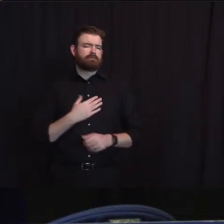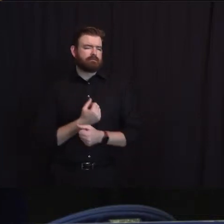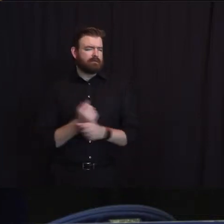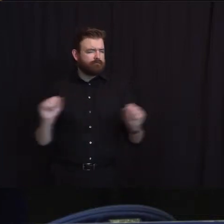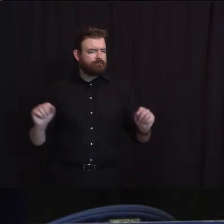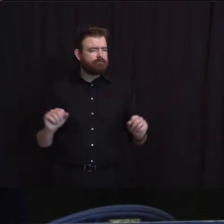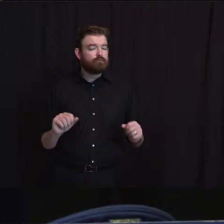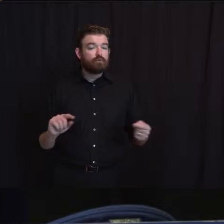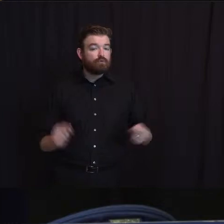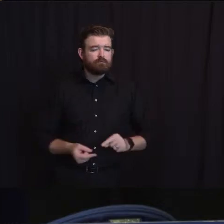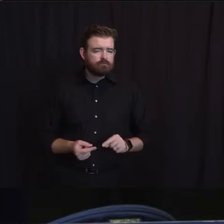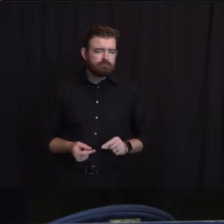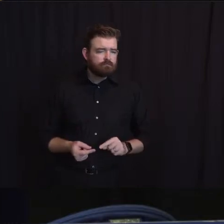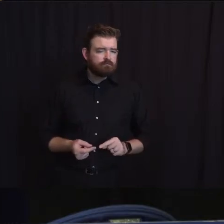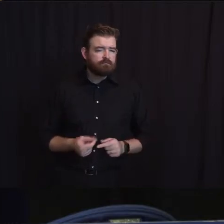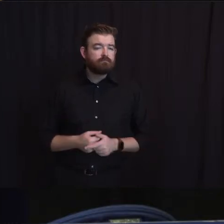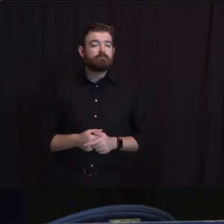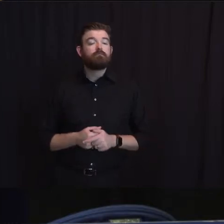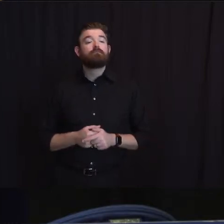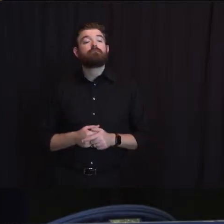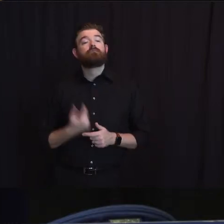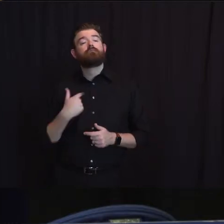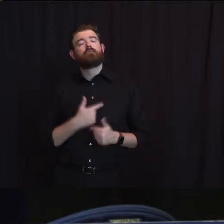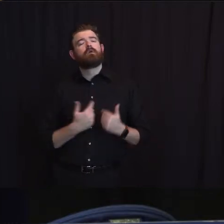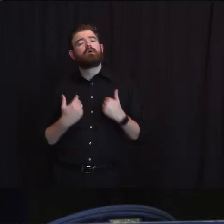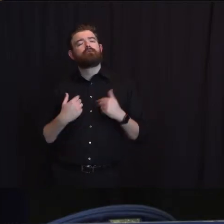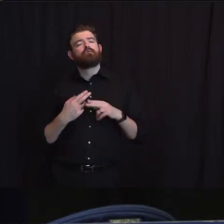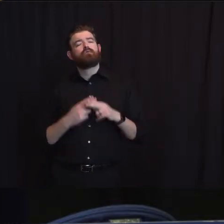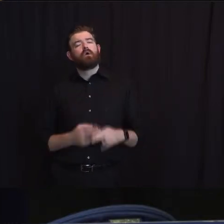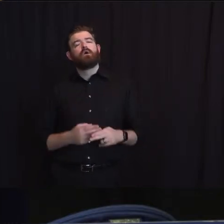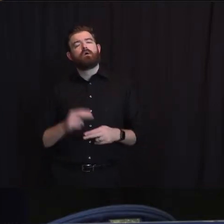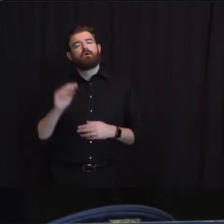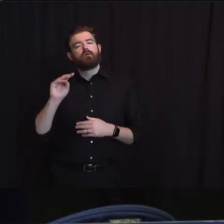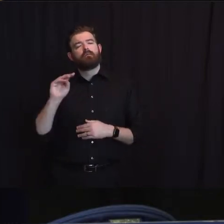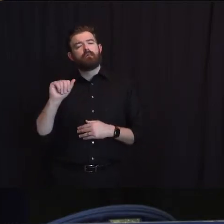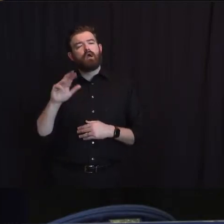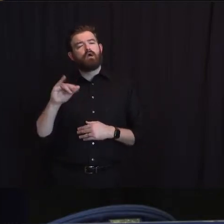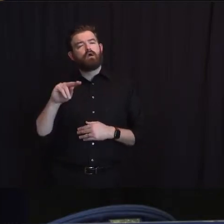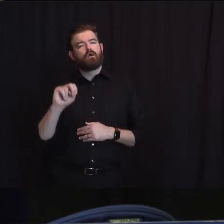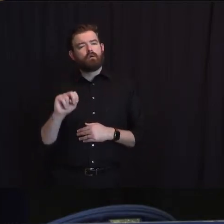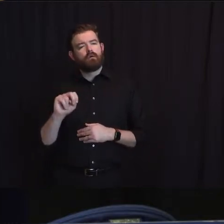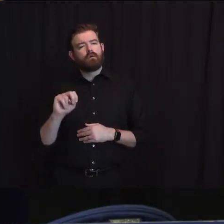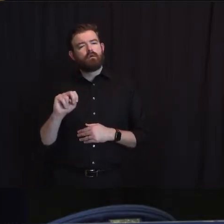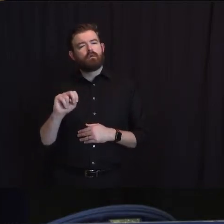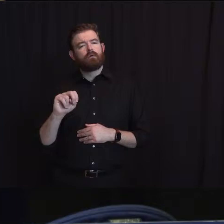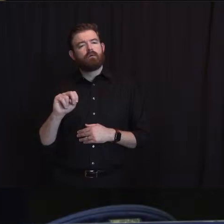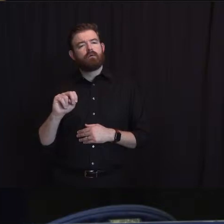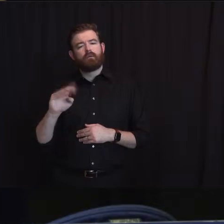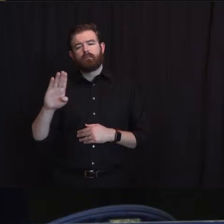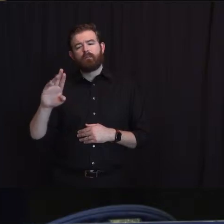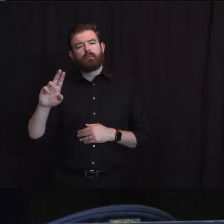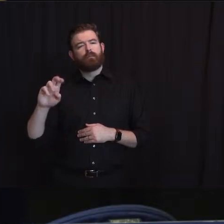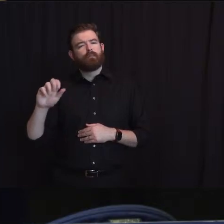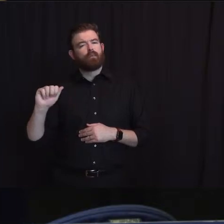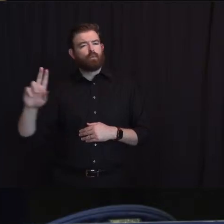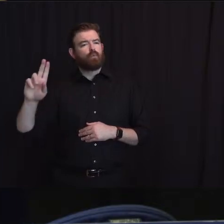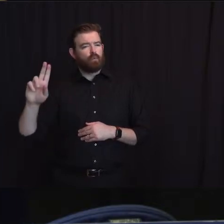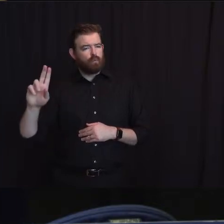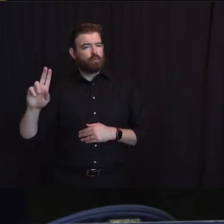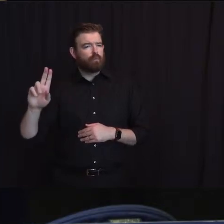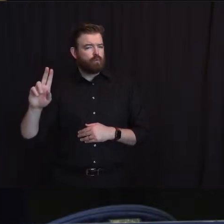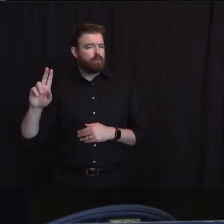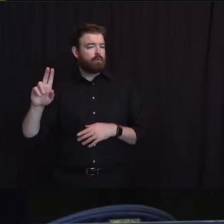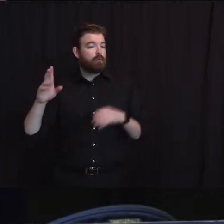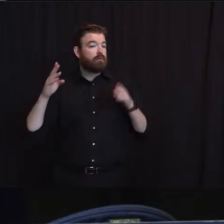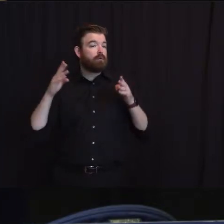Marine Services Bureau this summer was kind of focusing on personal flotation devices, but they have a phenomenal